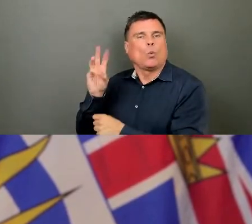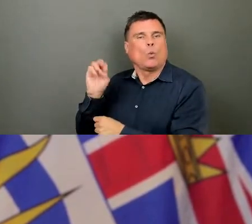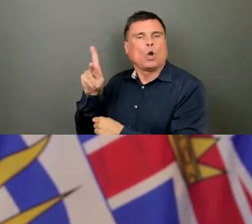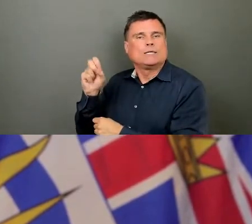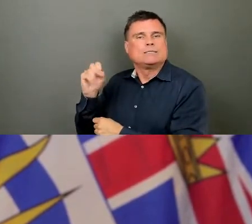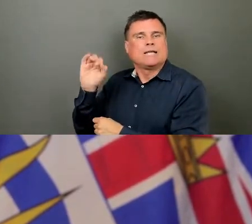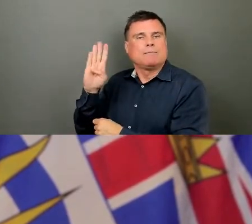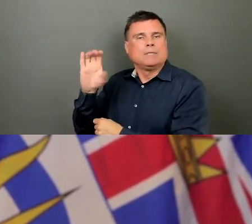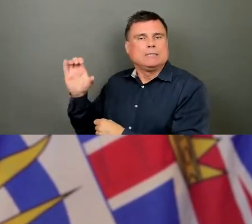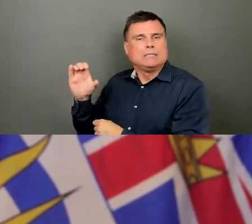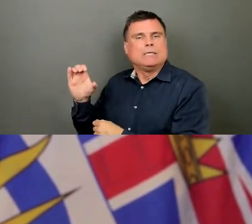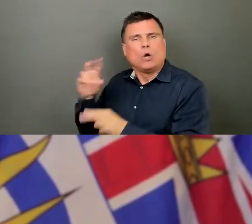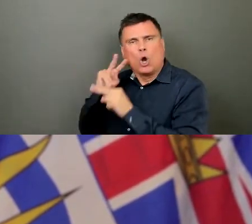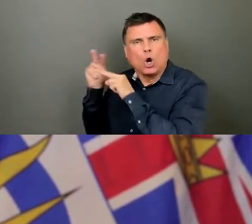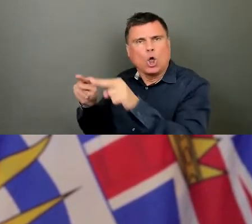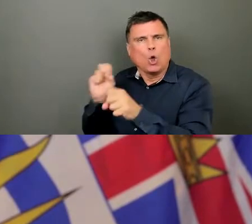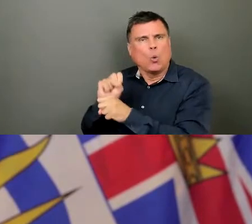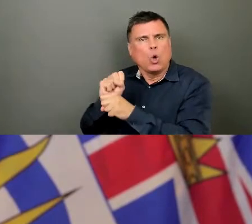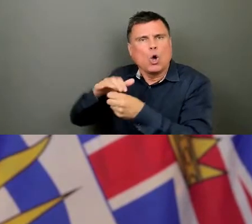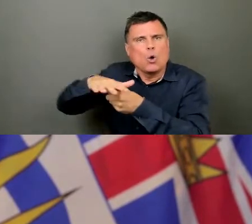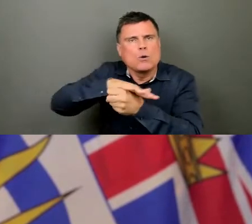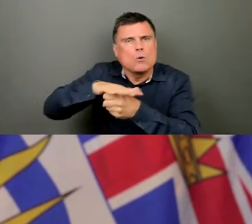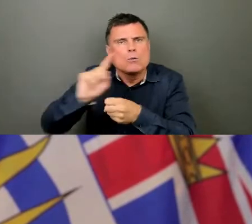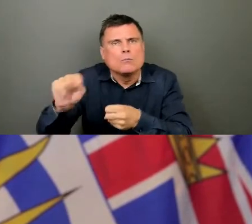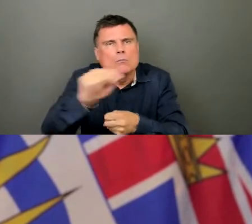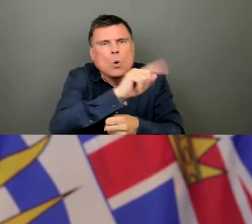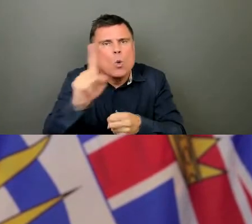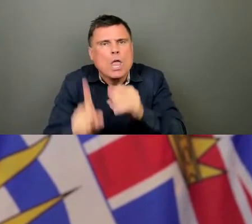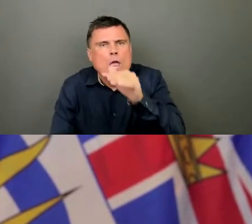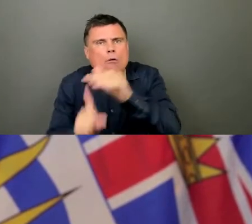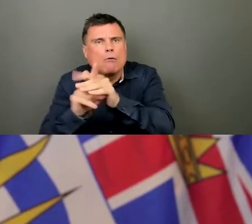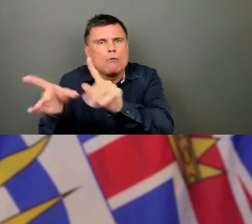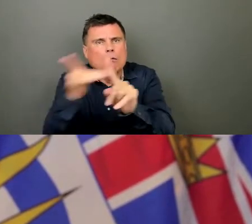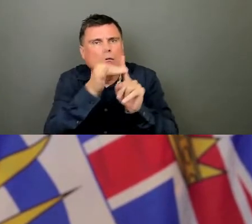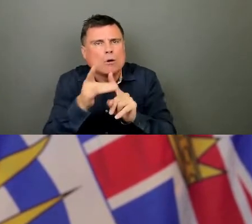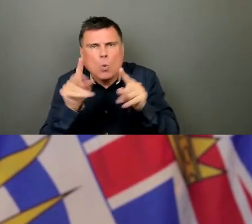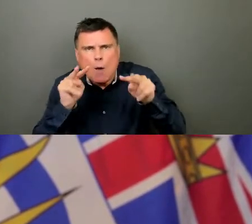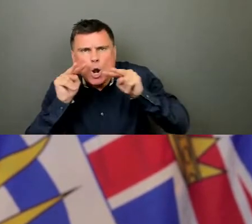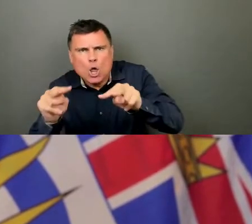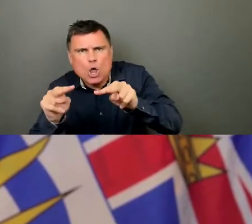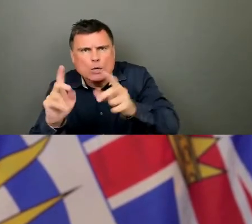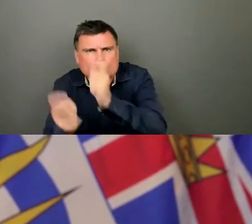of these really important issues. Next question is from Lisa Yusta, News